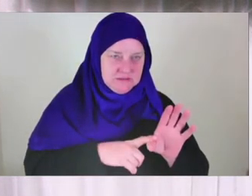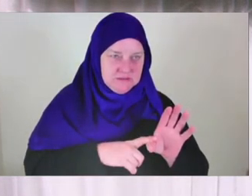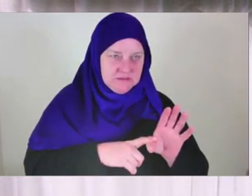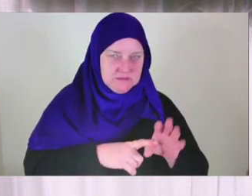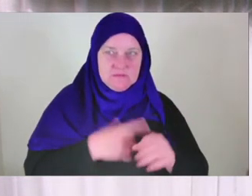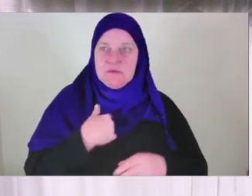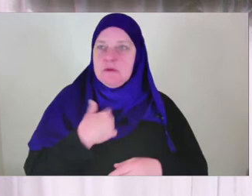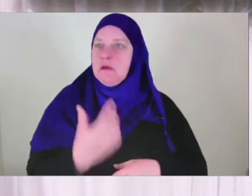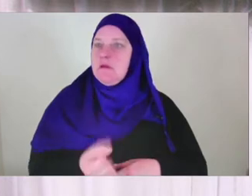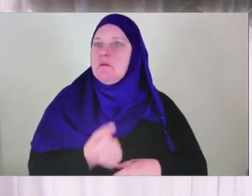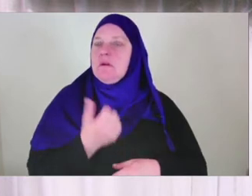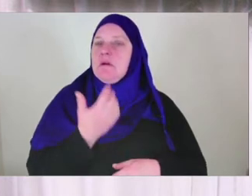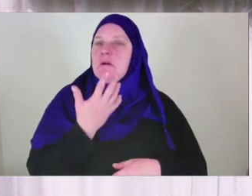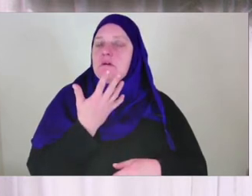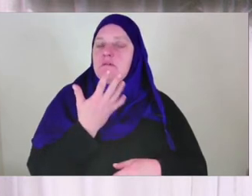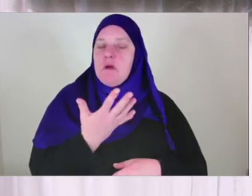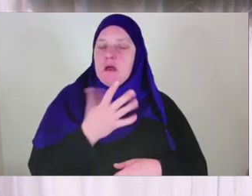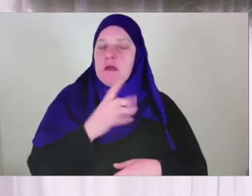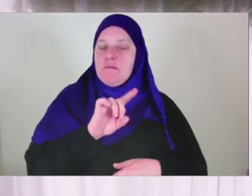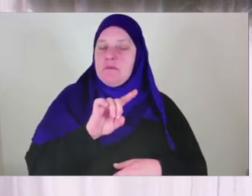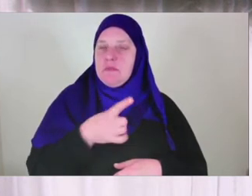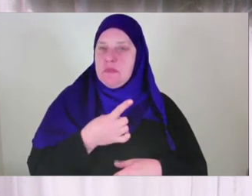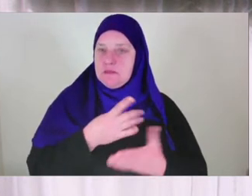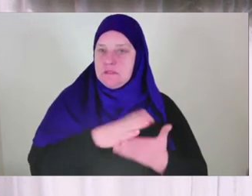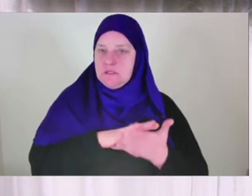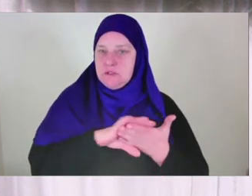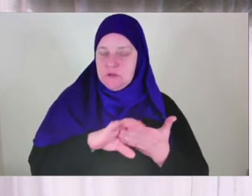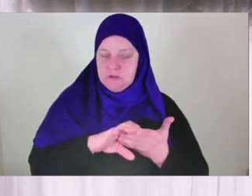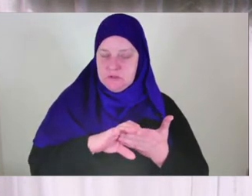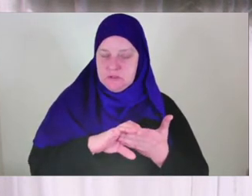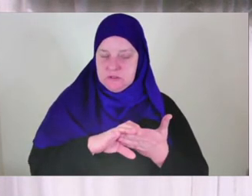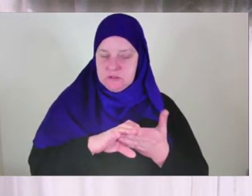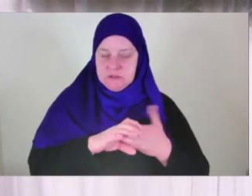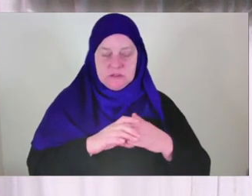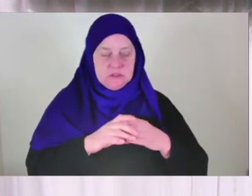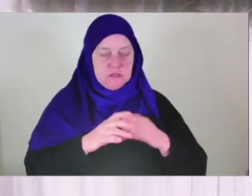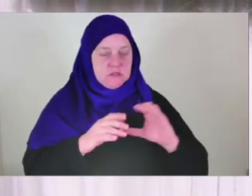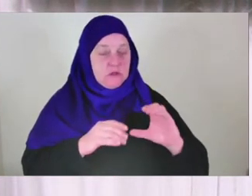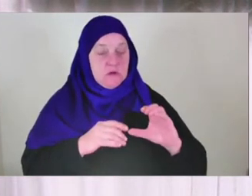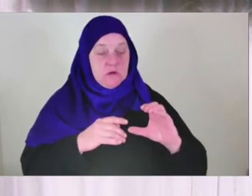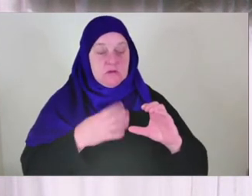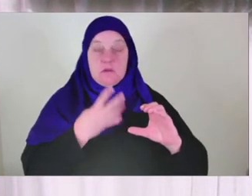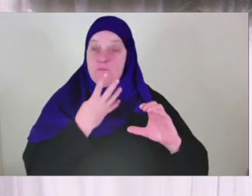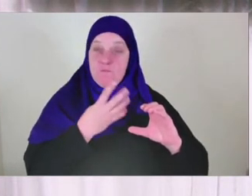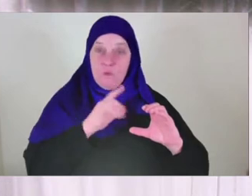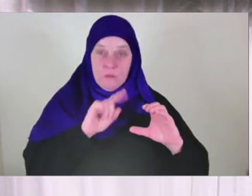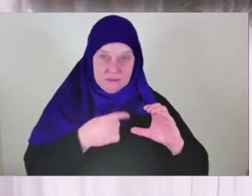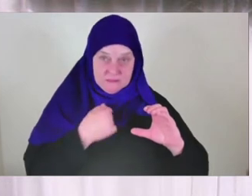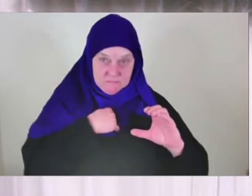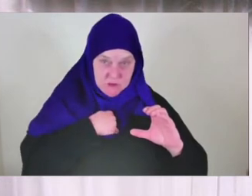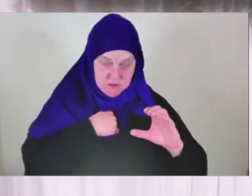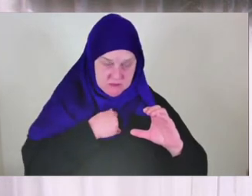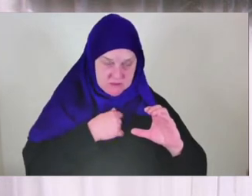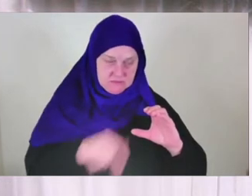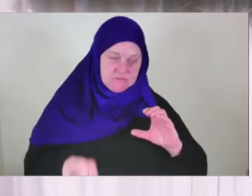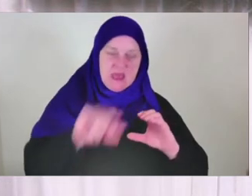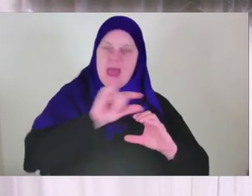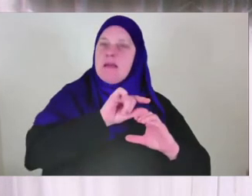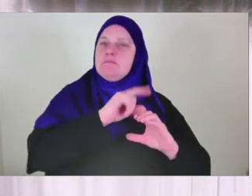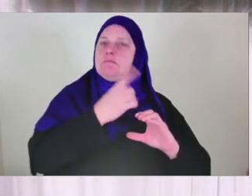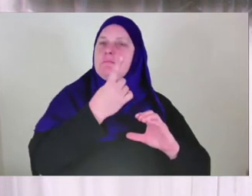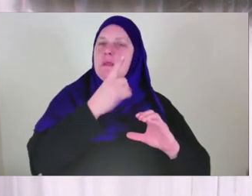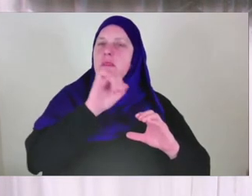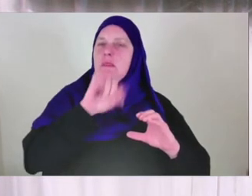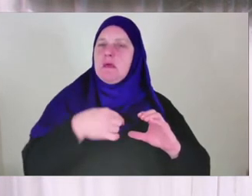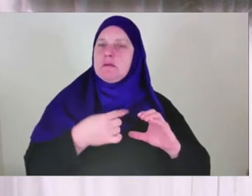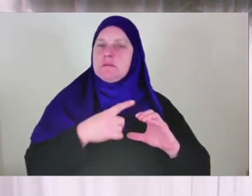$5,000, including the $4,000, a surplus. I only pay khums on the $1,000. Because the $4,000, I've already